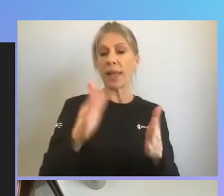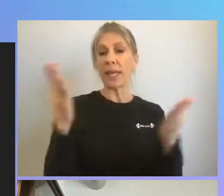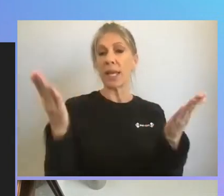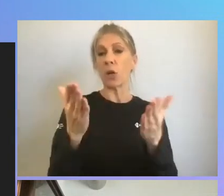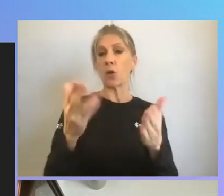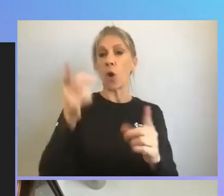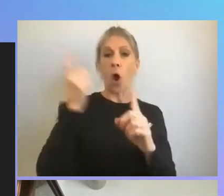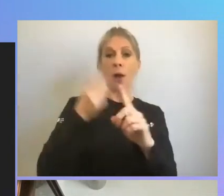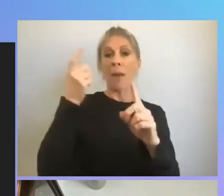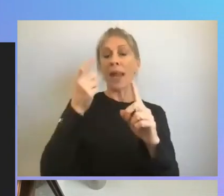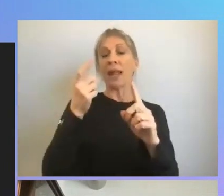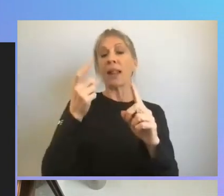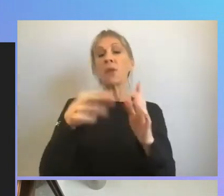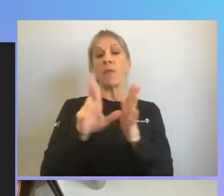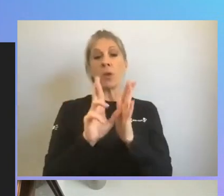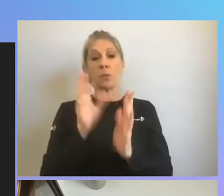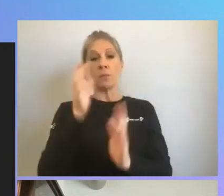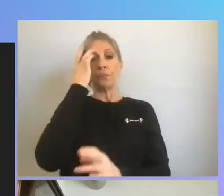going to click that.